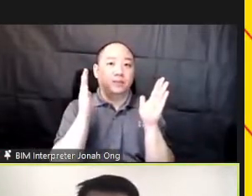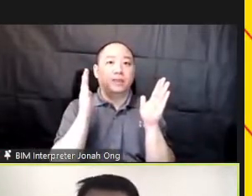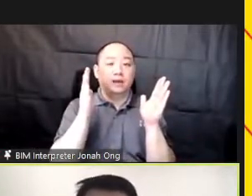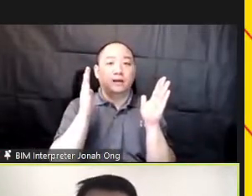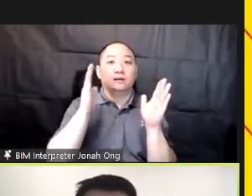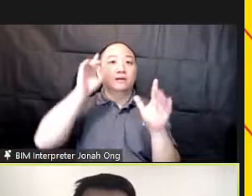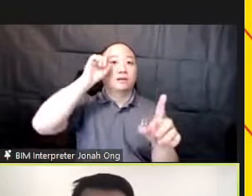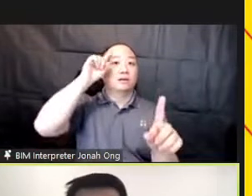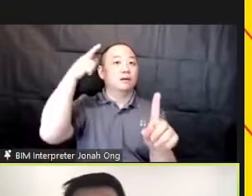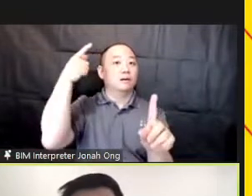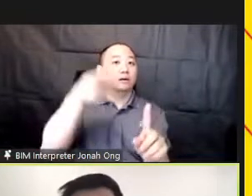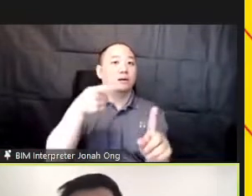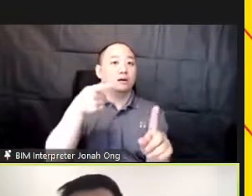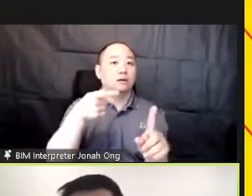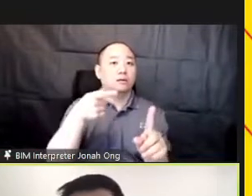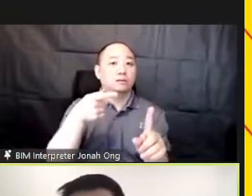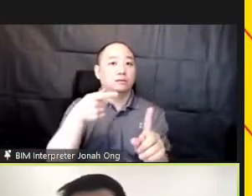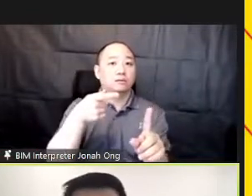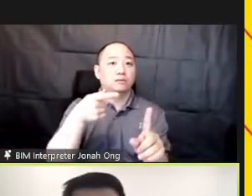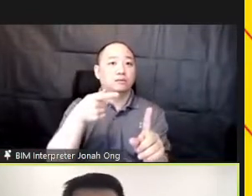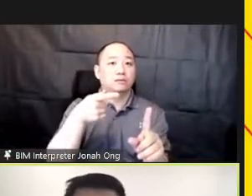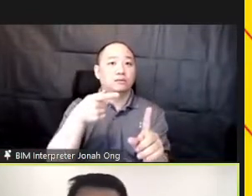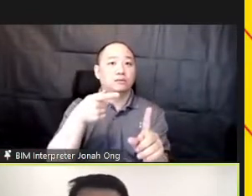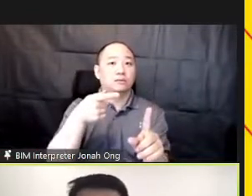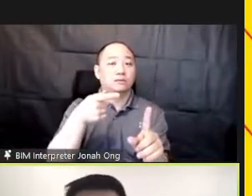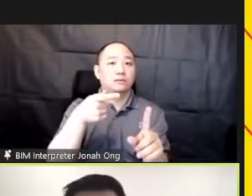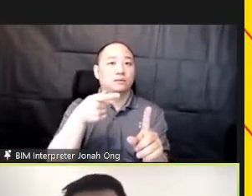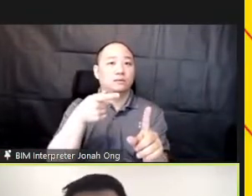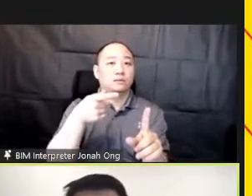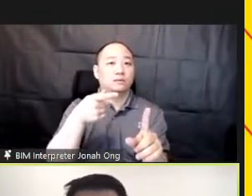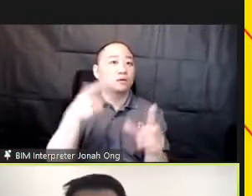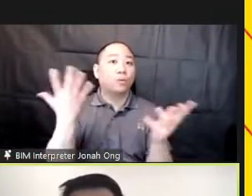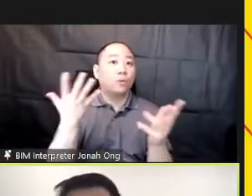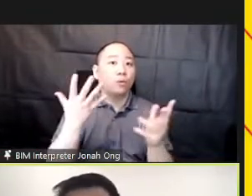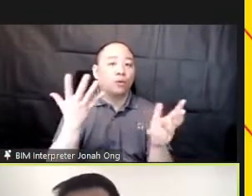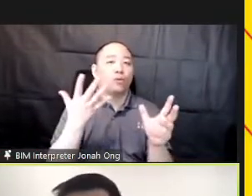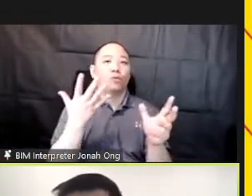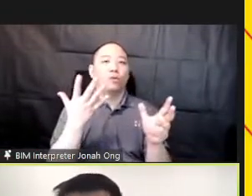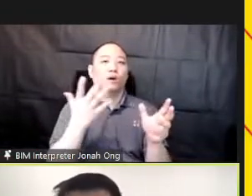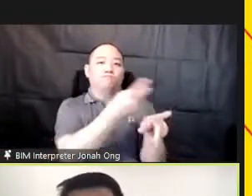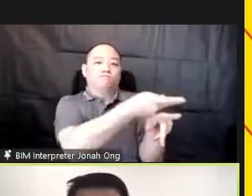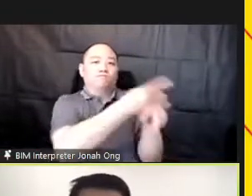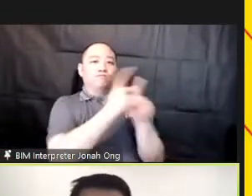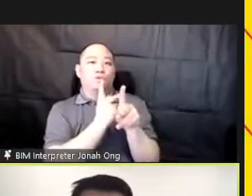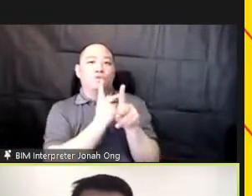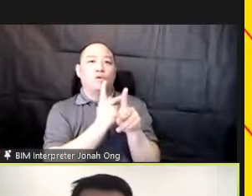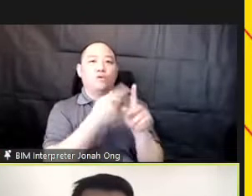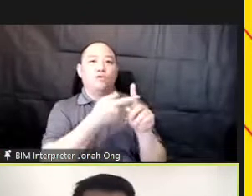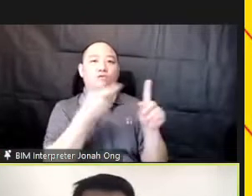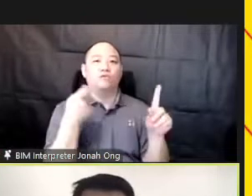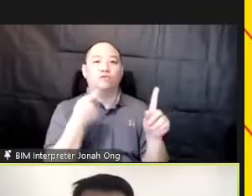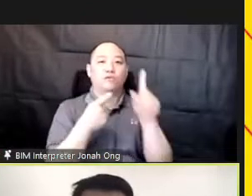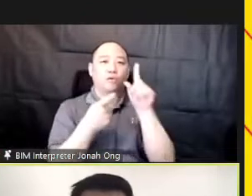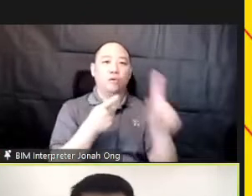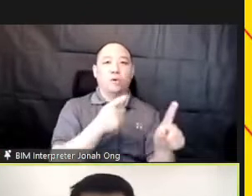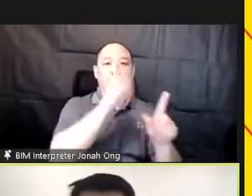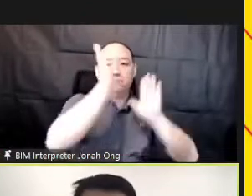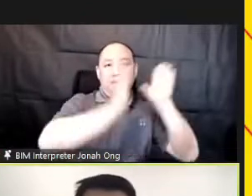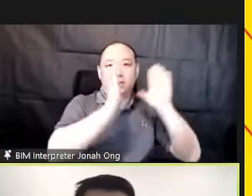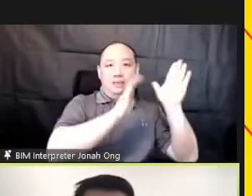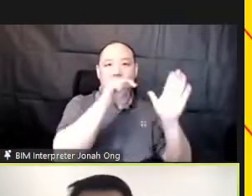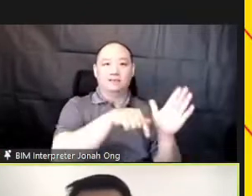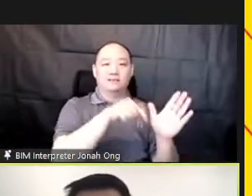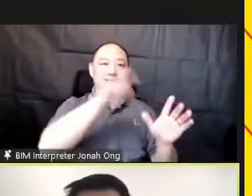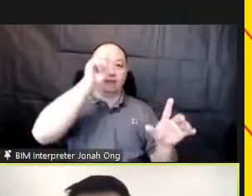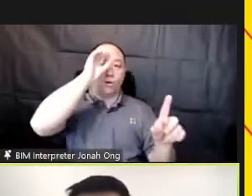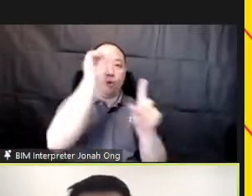it's also borrowing elements from One Malaysia as well as Wawasan 2020, especially building a collective identity surrounding